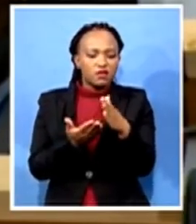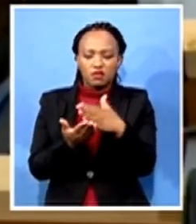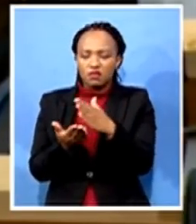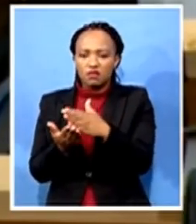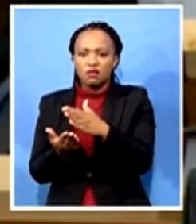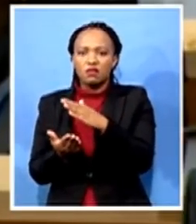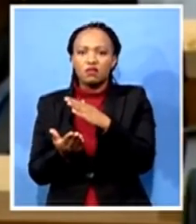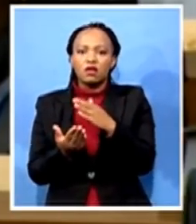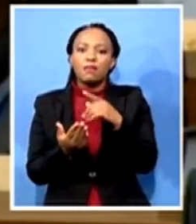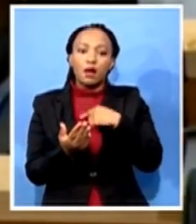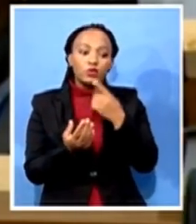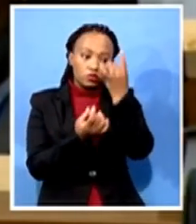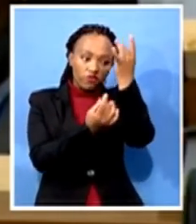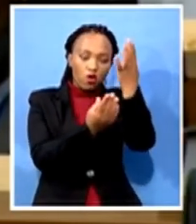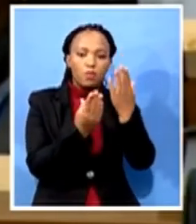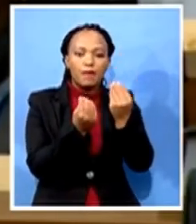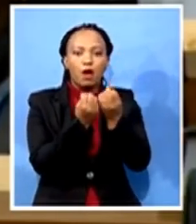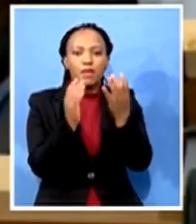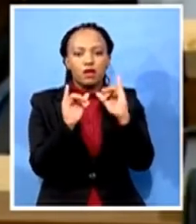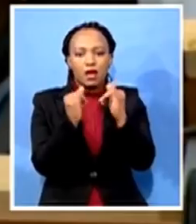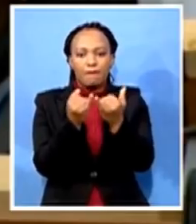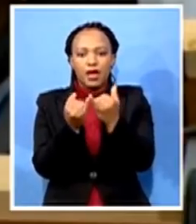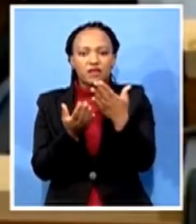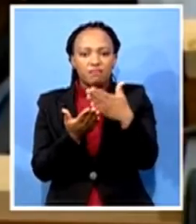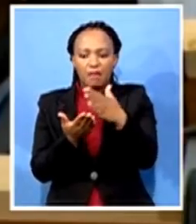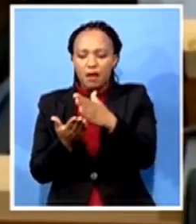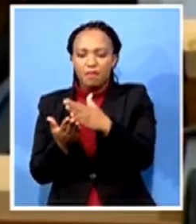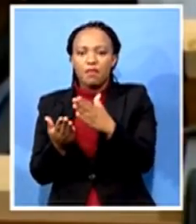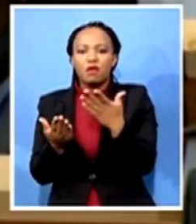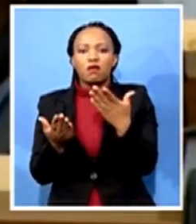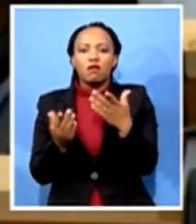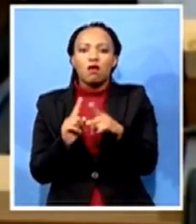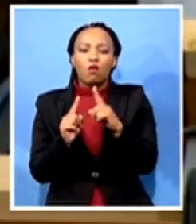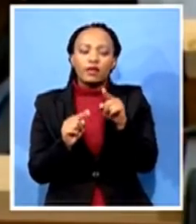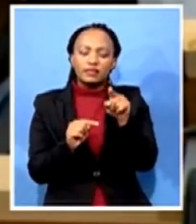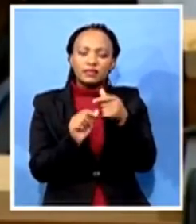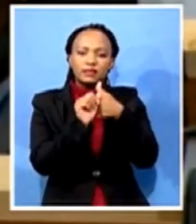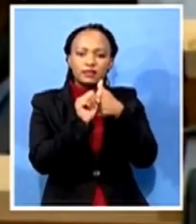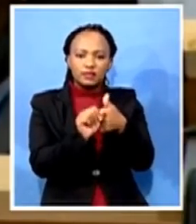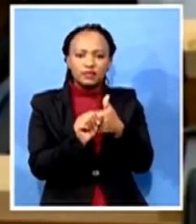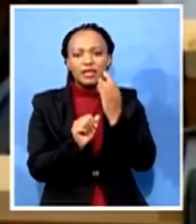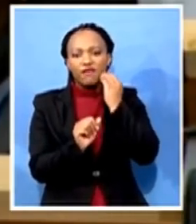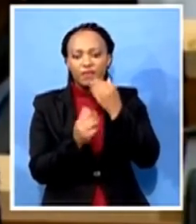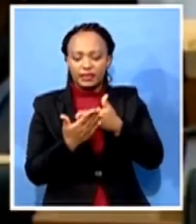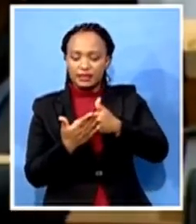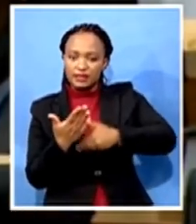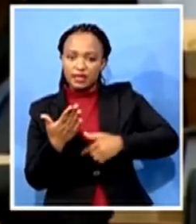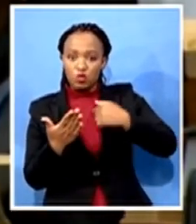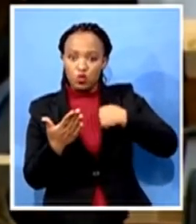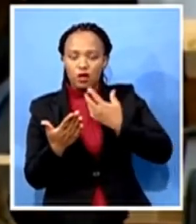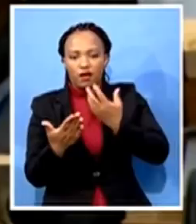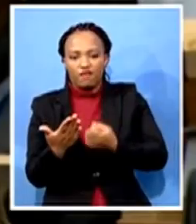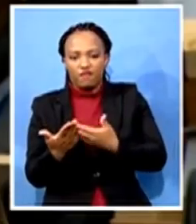for the record. According to the information that we have and the evidence that we've